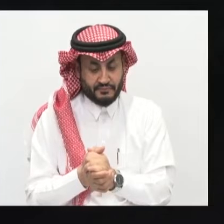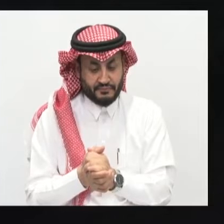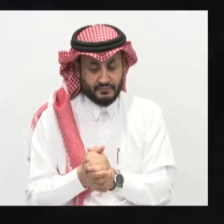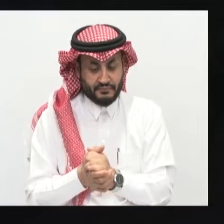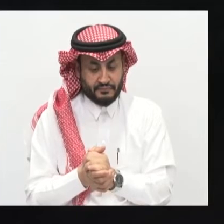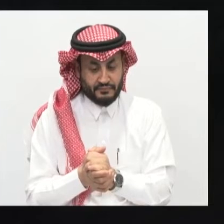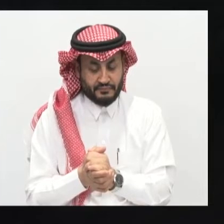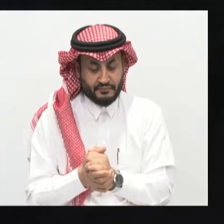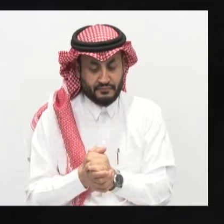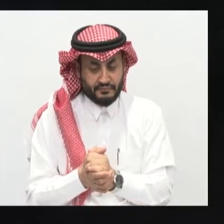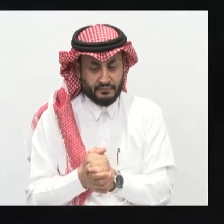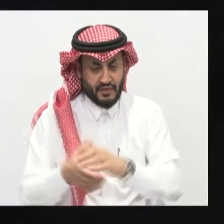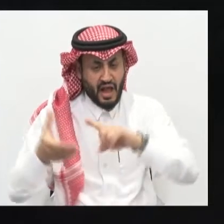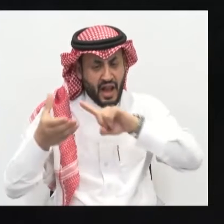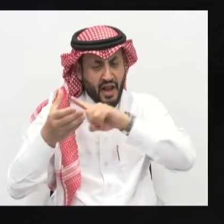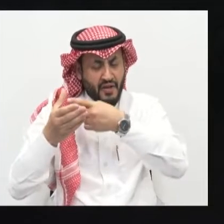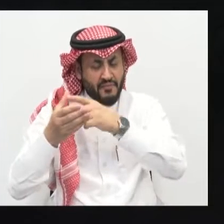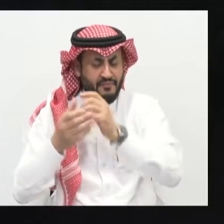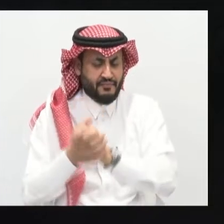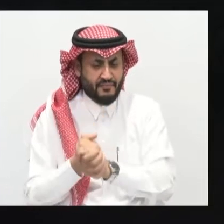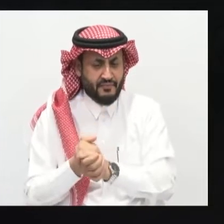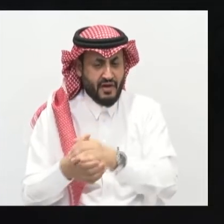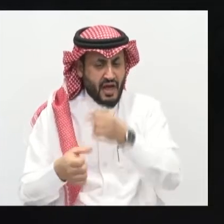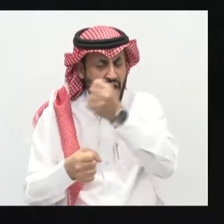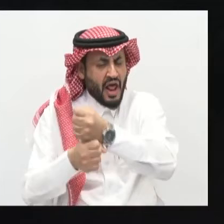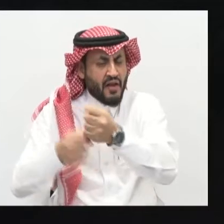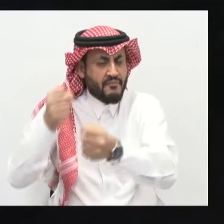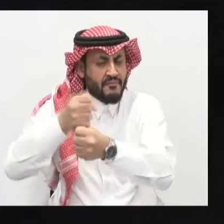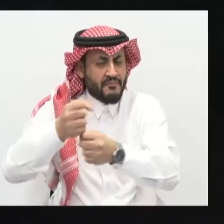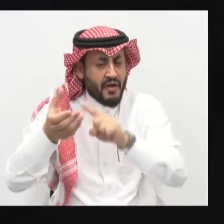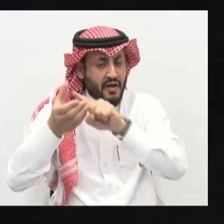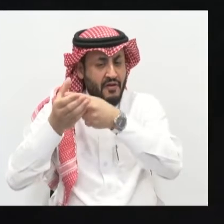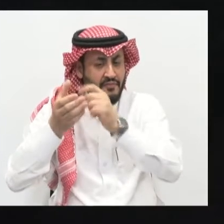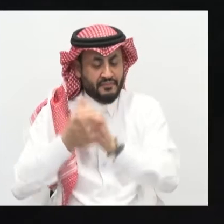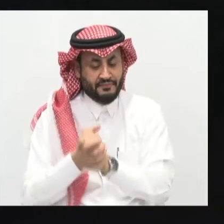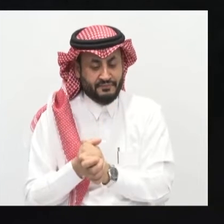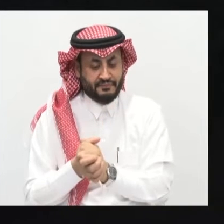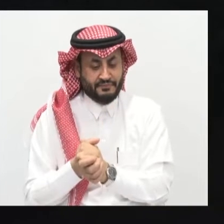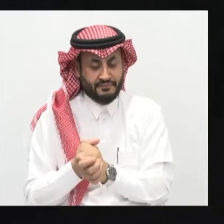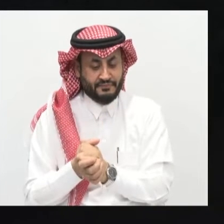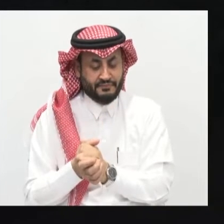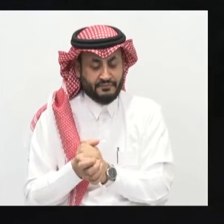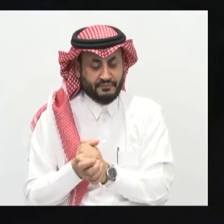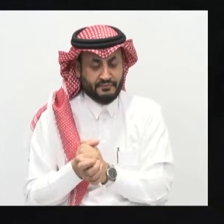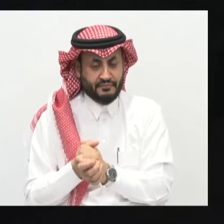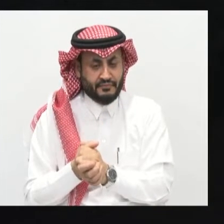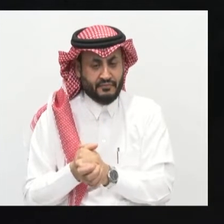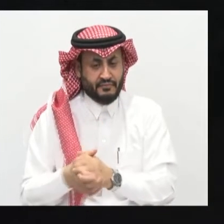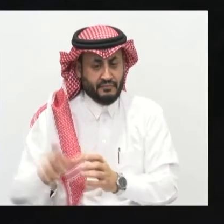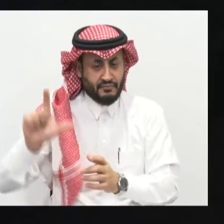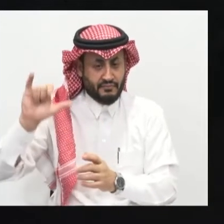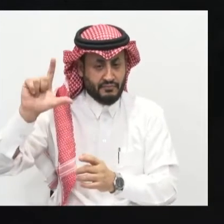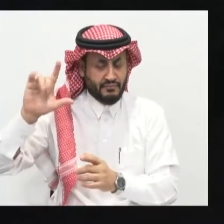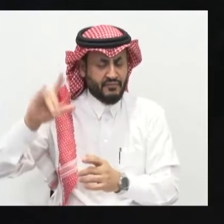Okay. Creative. Did you hear that word? Creative. And another word is, how was Lily feeling